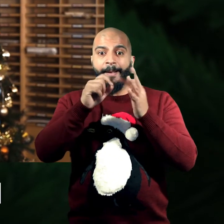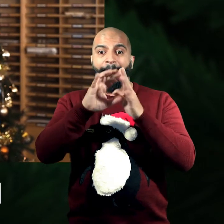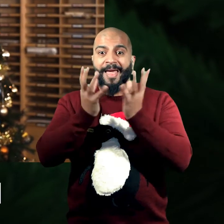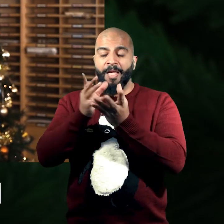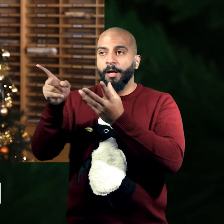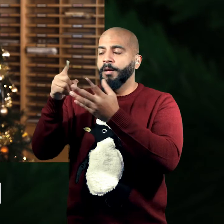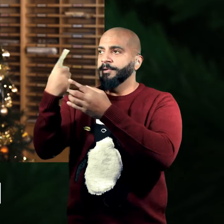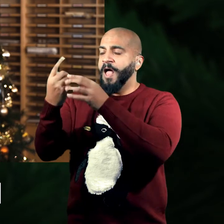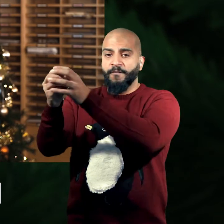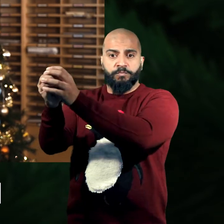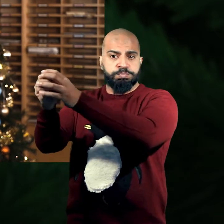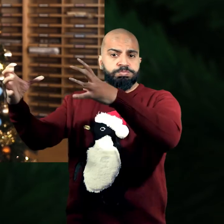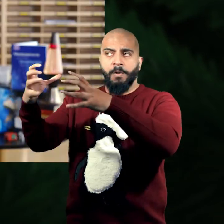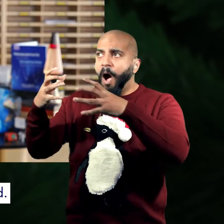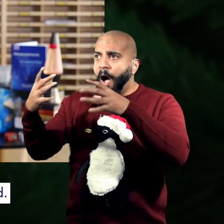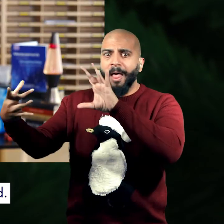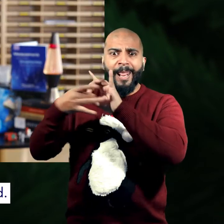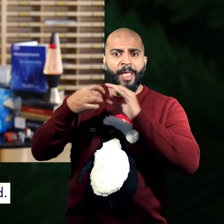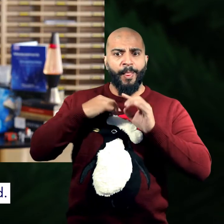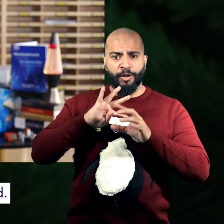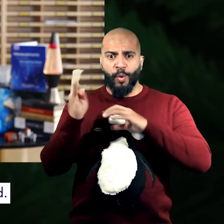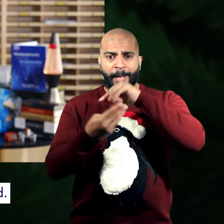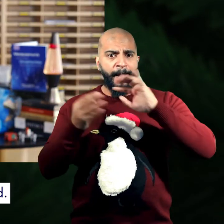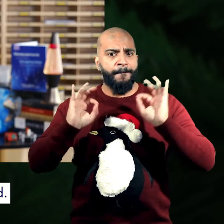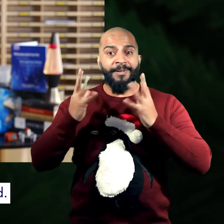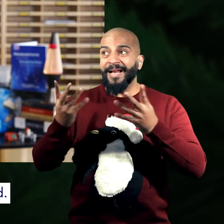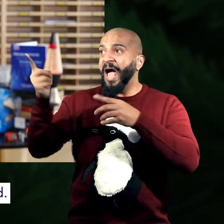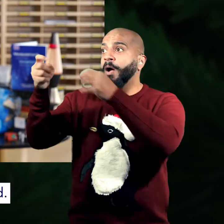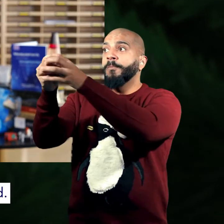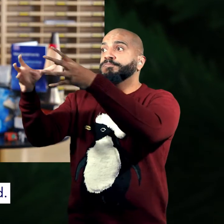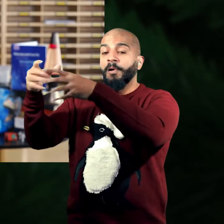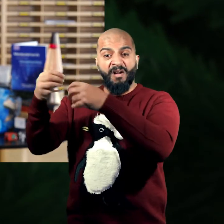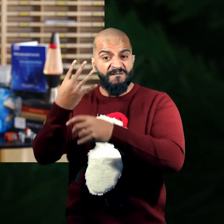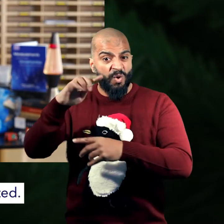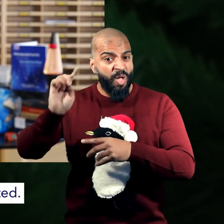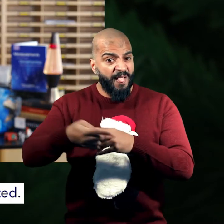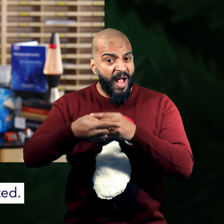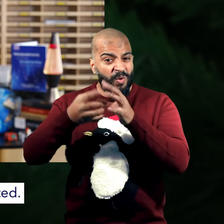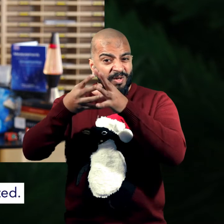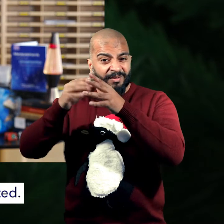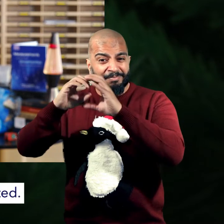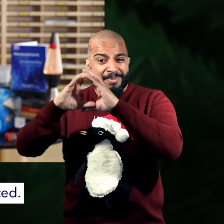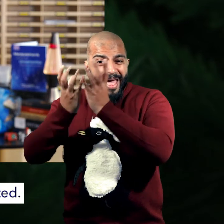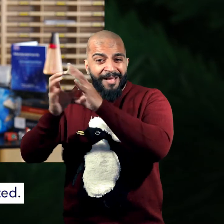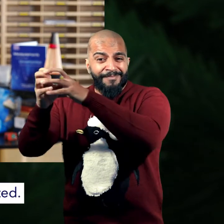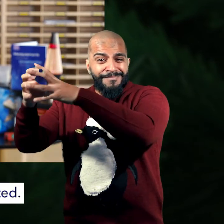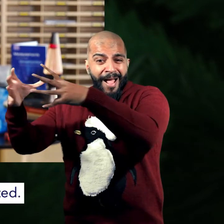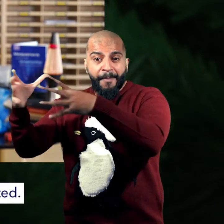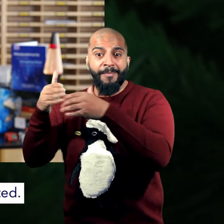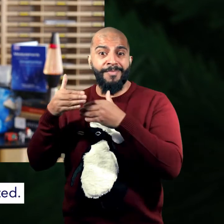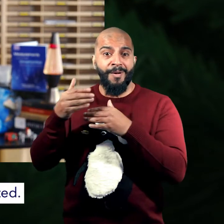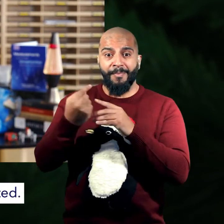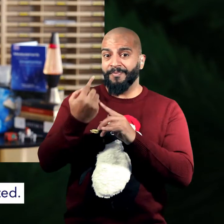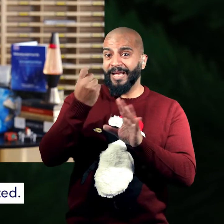this field has just exploded. Now over 4,000 planets have been detected. Even 10 years ago,